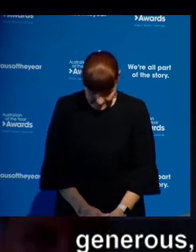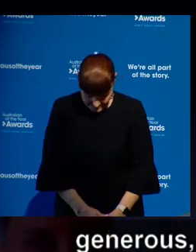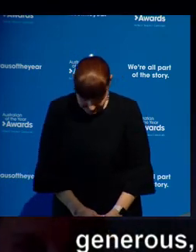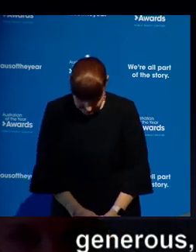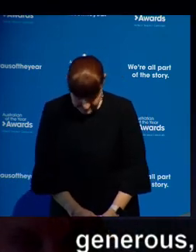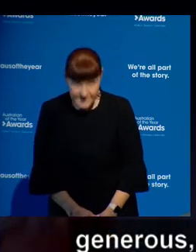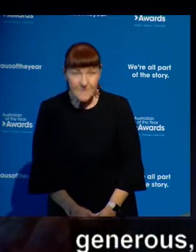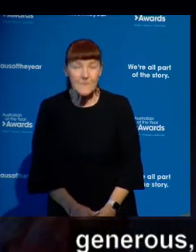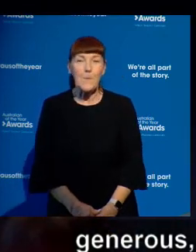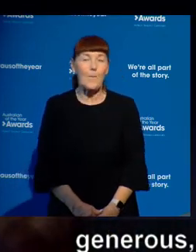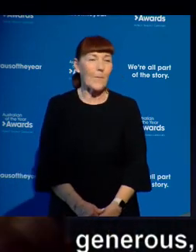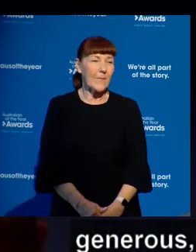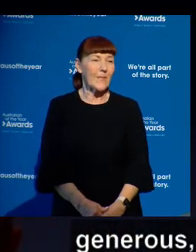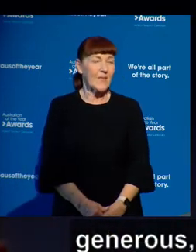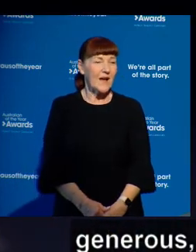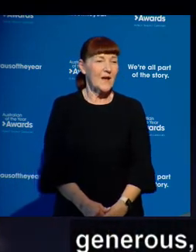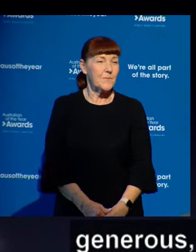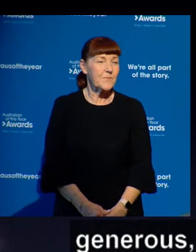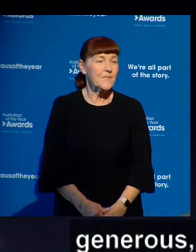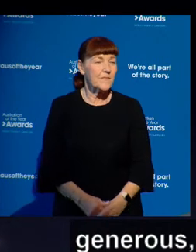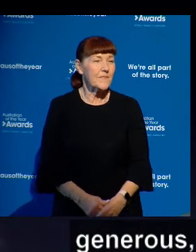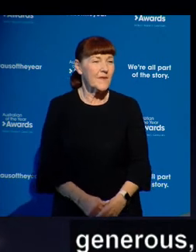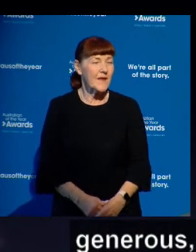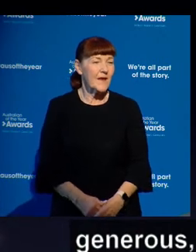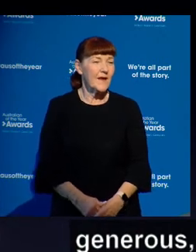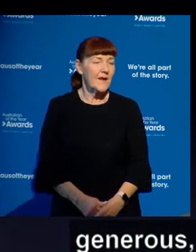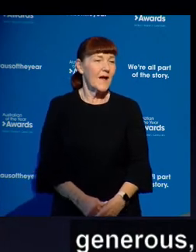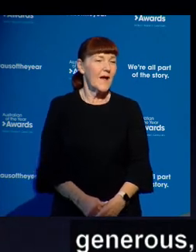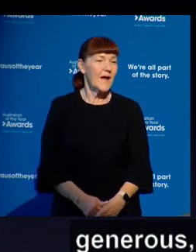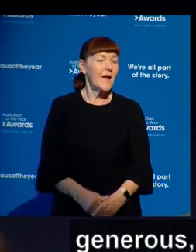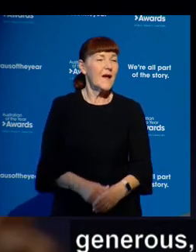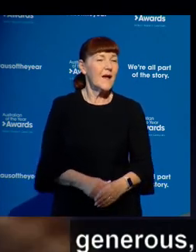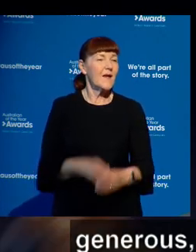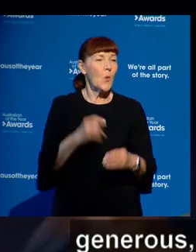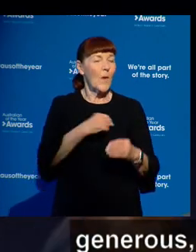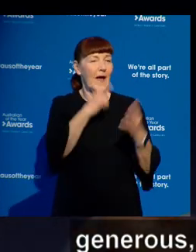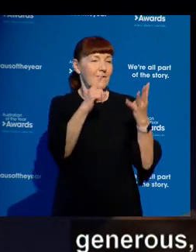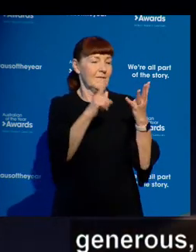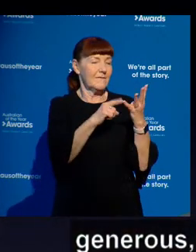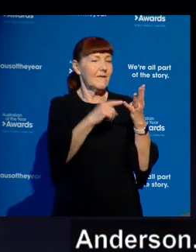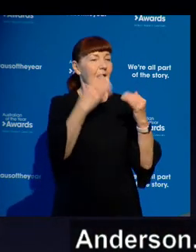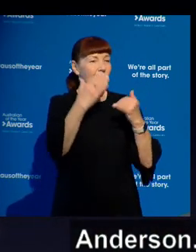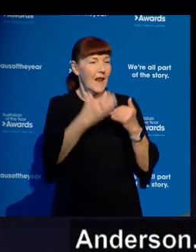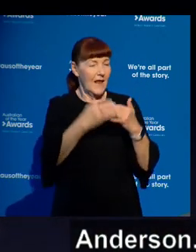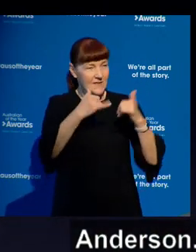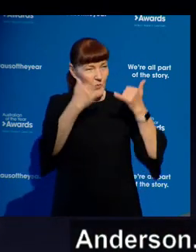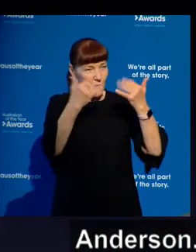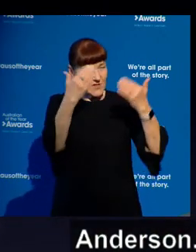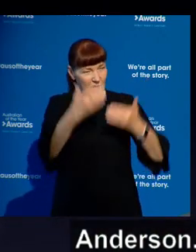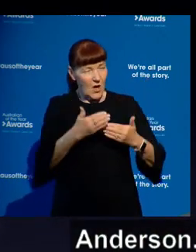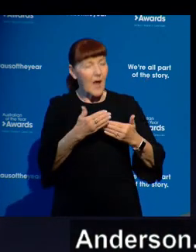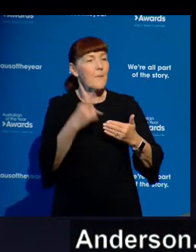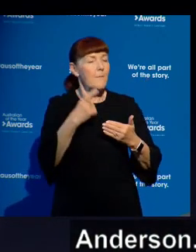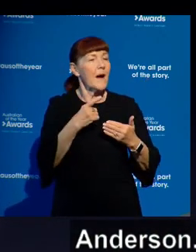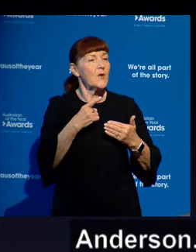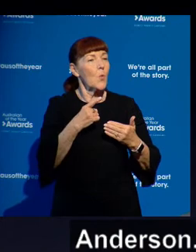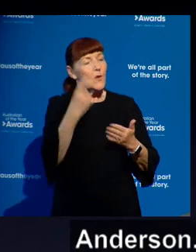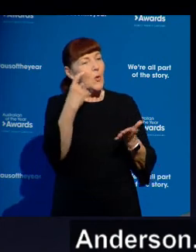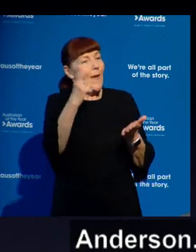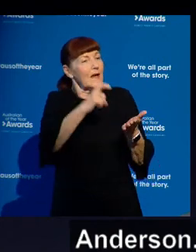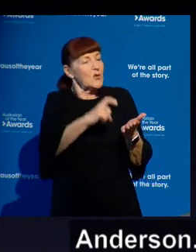Now, before moving on to our final award this evening, I'd like to acknowledge the generous partners who